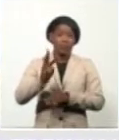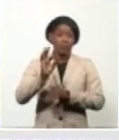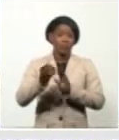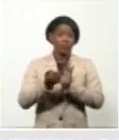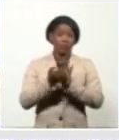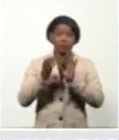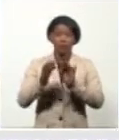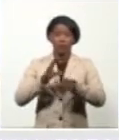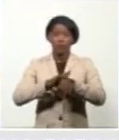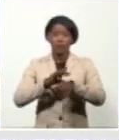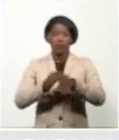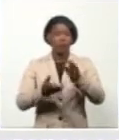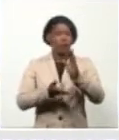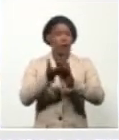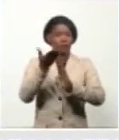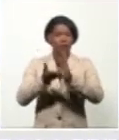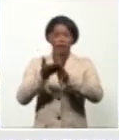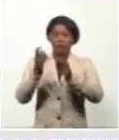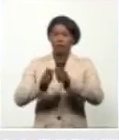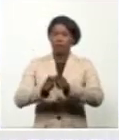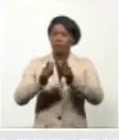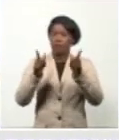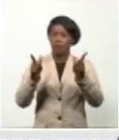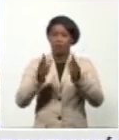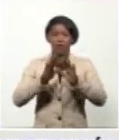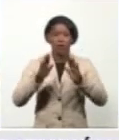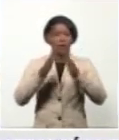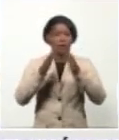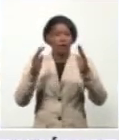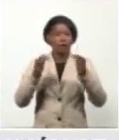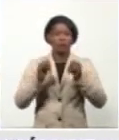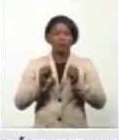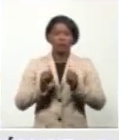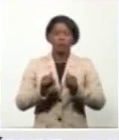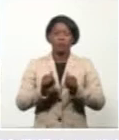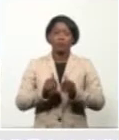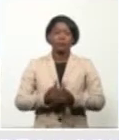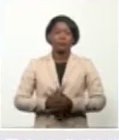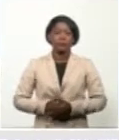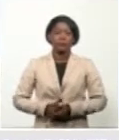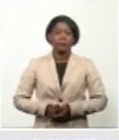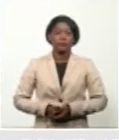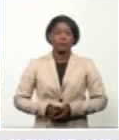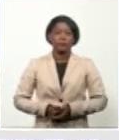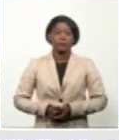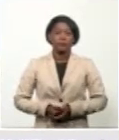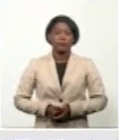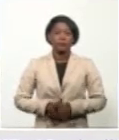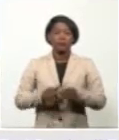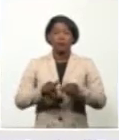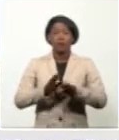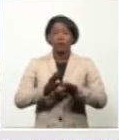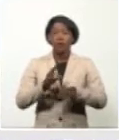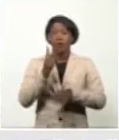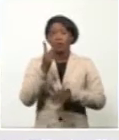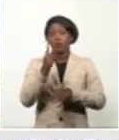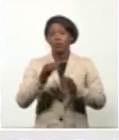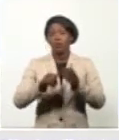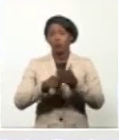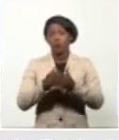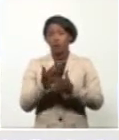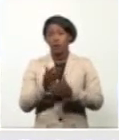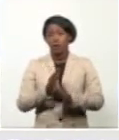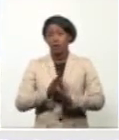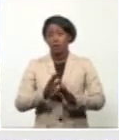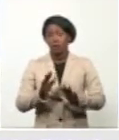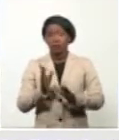1,963 diagnosed, that is 87.1%, who have already recovered, who are already